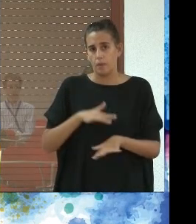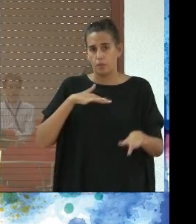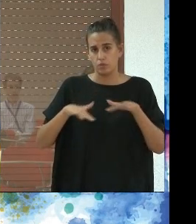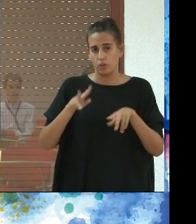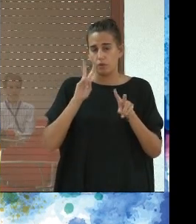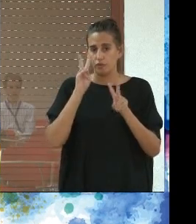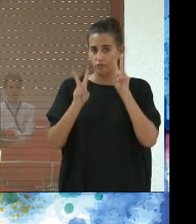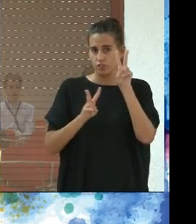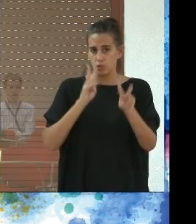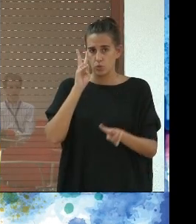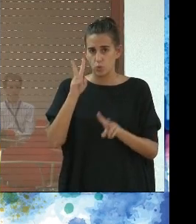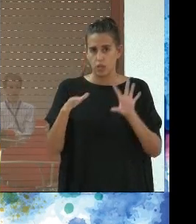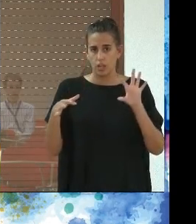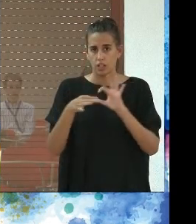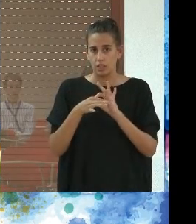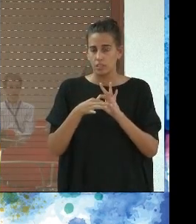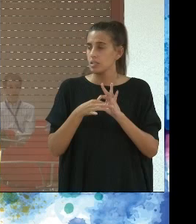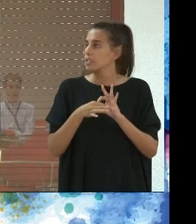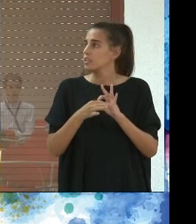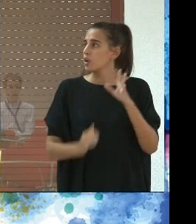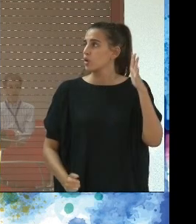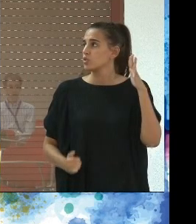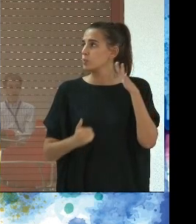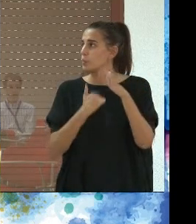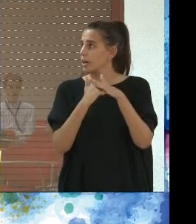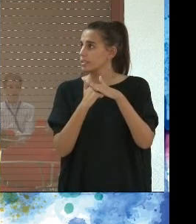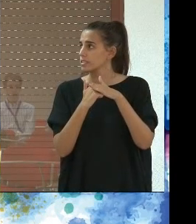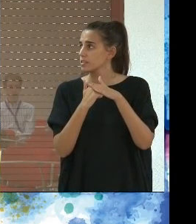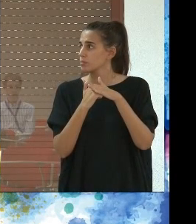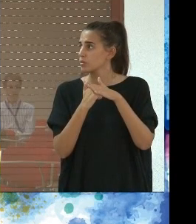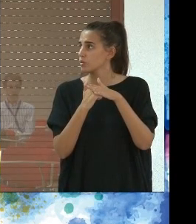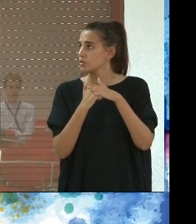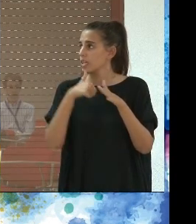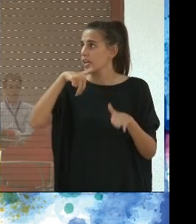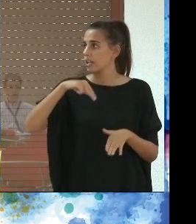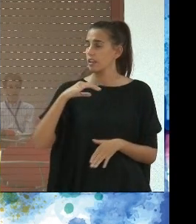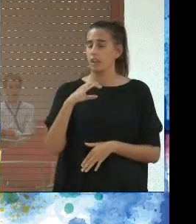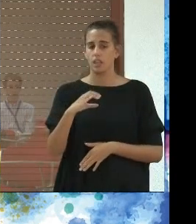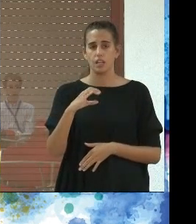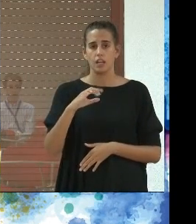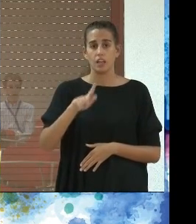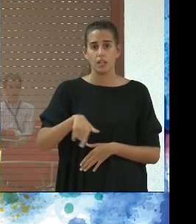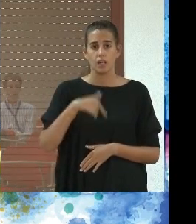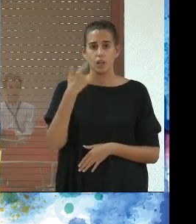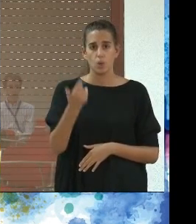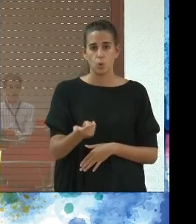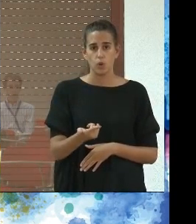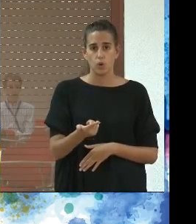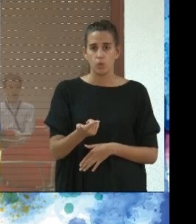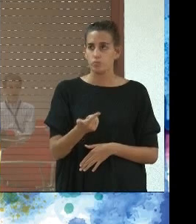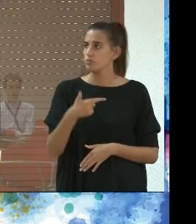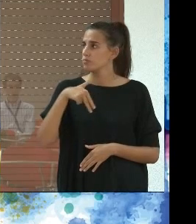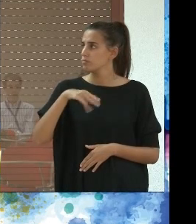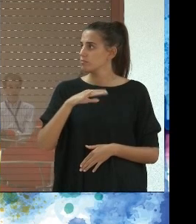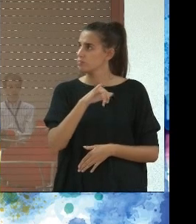so we need to use this SSBP. We have to see the correlation, the maximum MC,